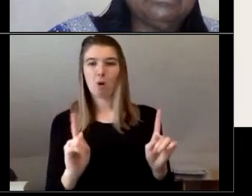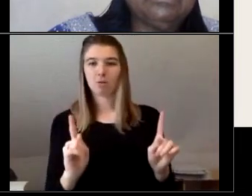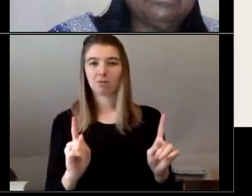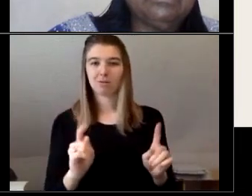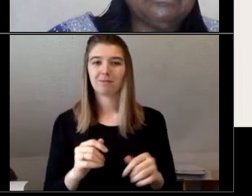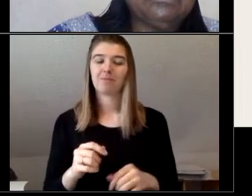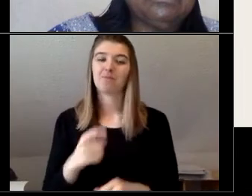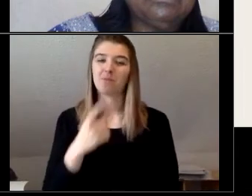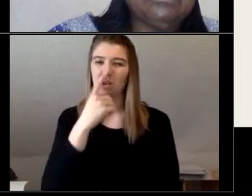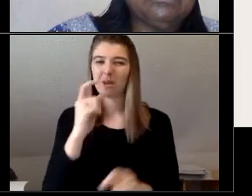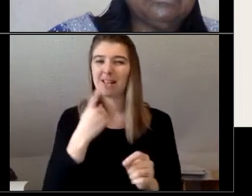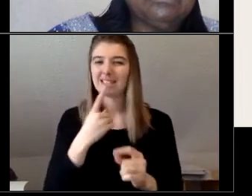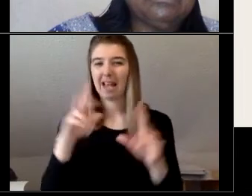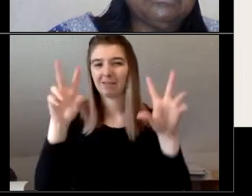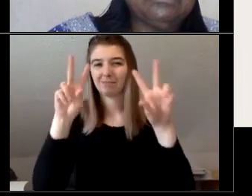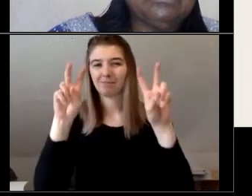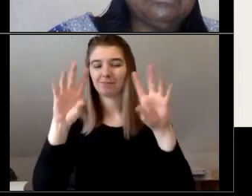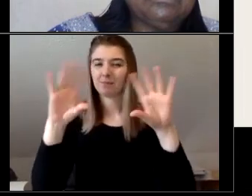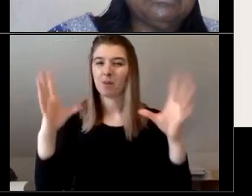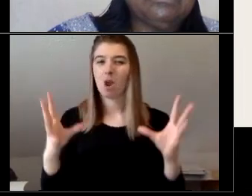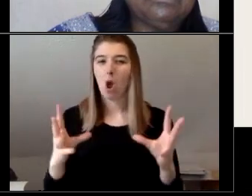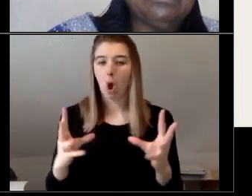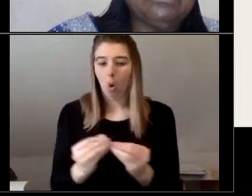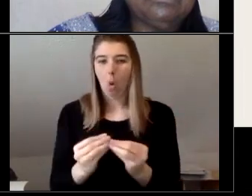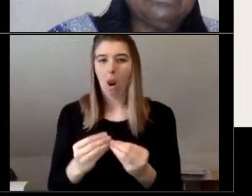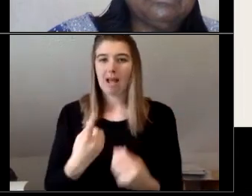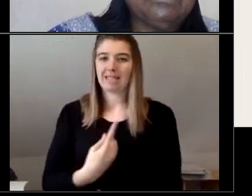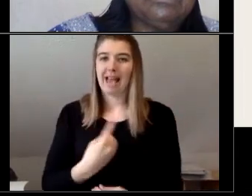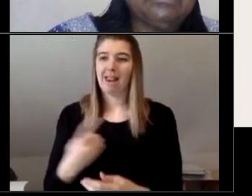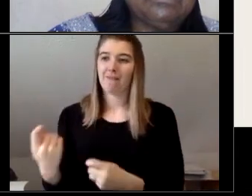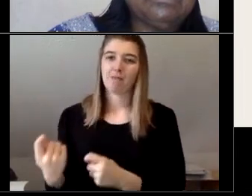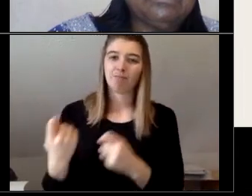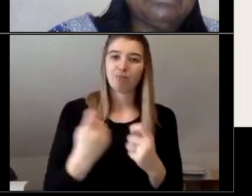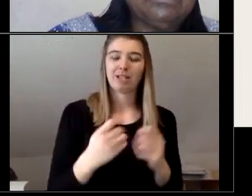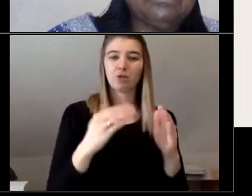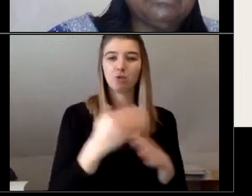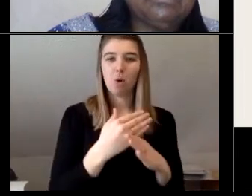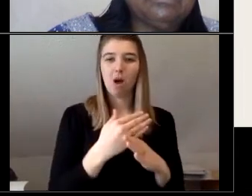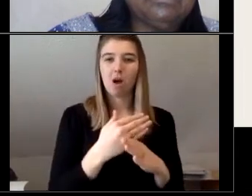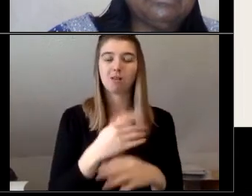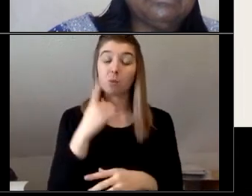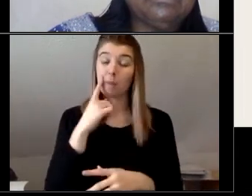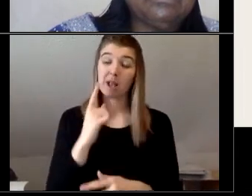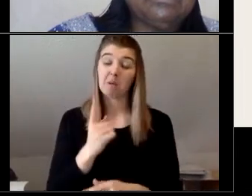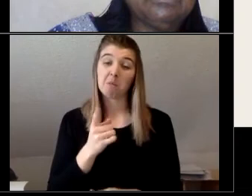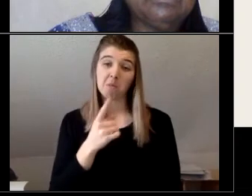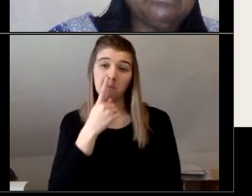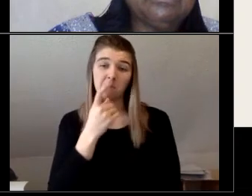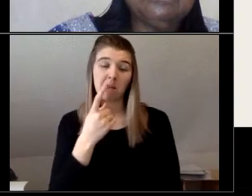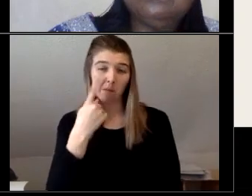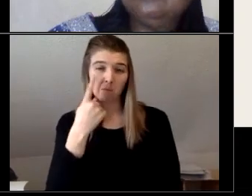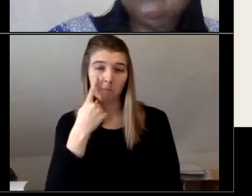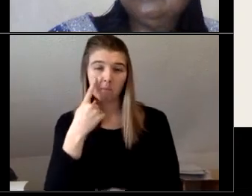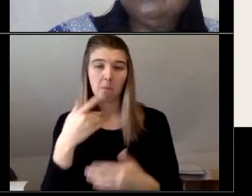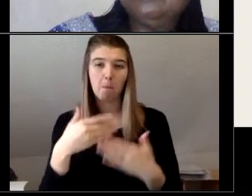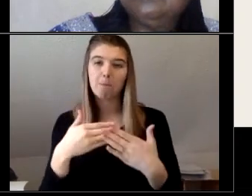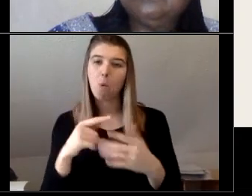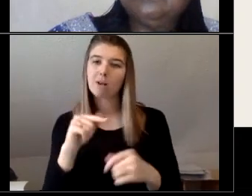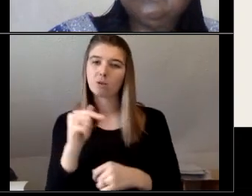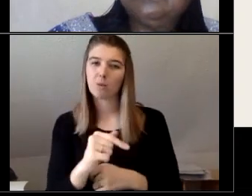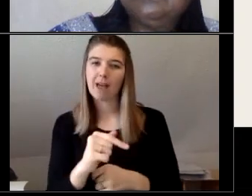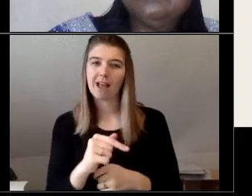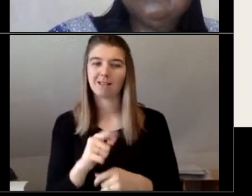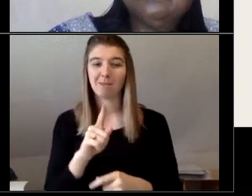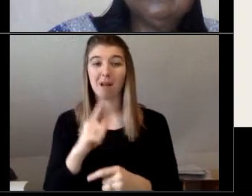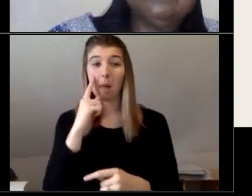hear often said. So I think there's the philosophical behind that. There's the being really frank and honest about the barriers and where